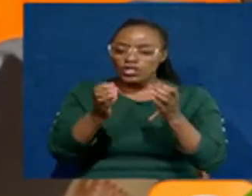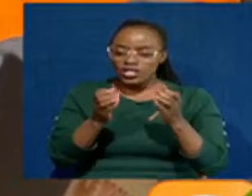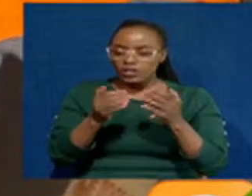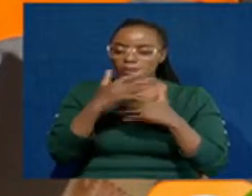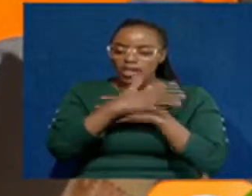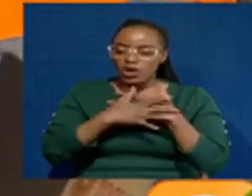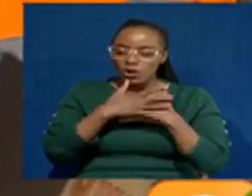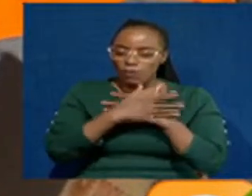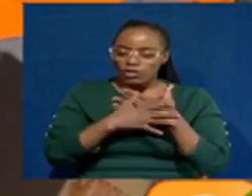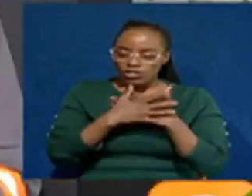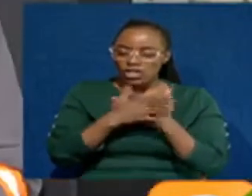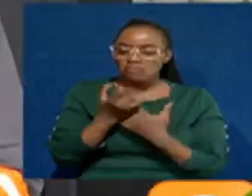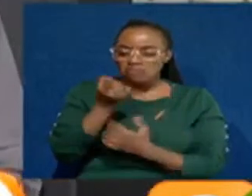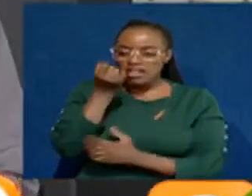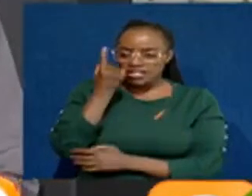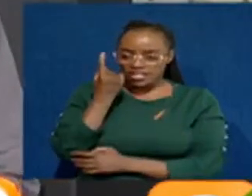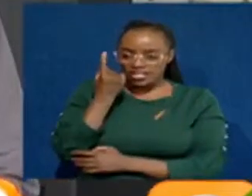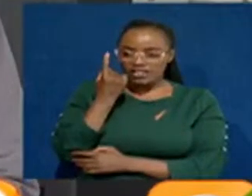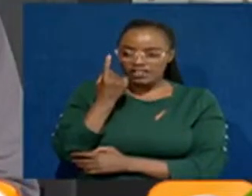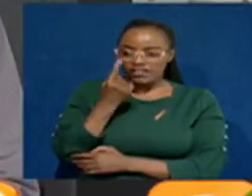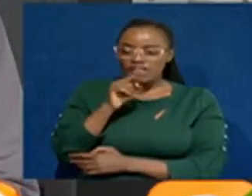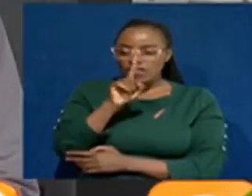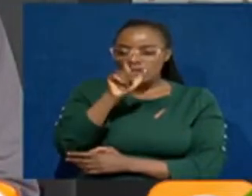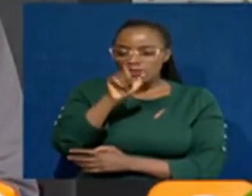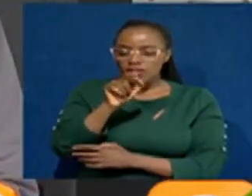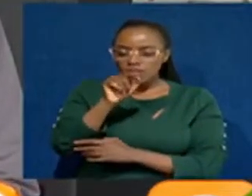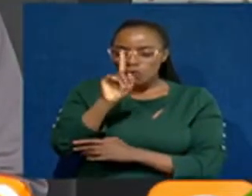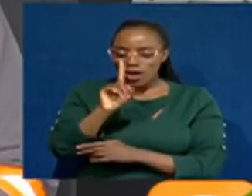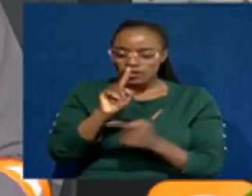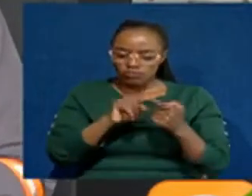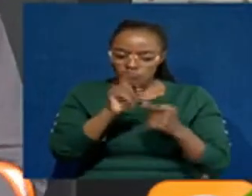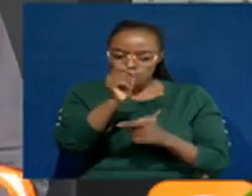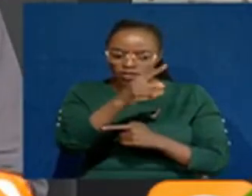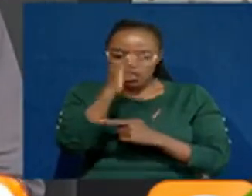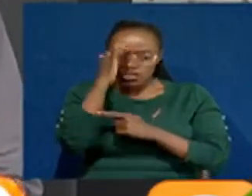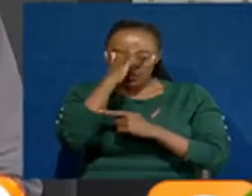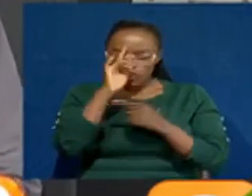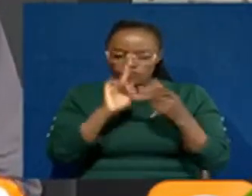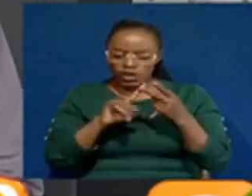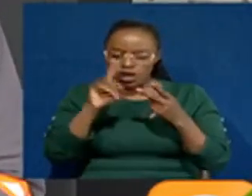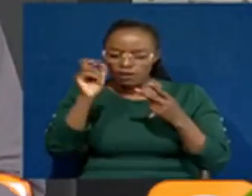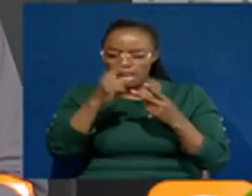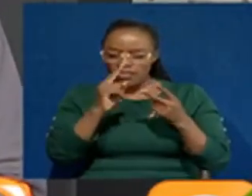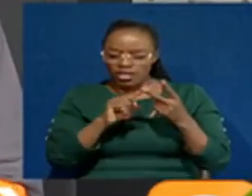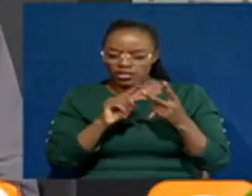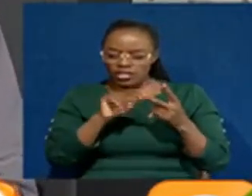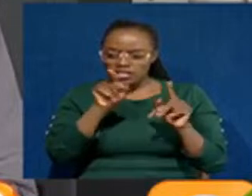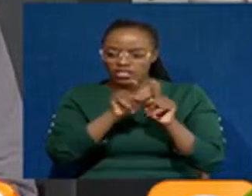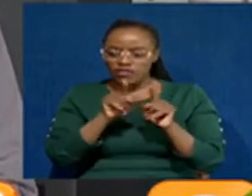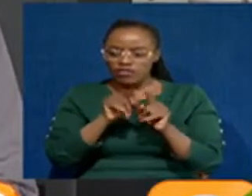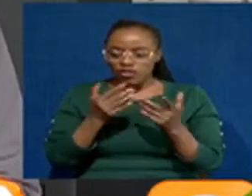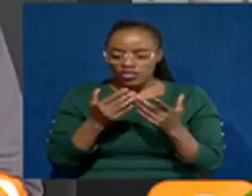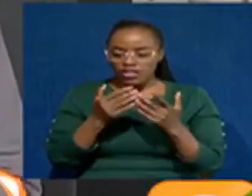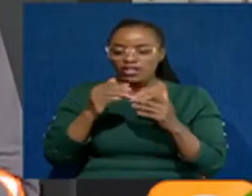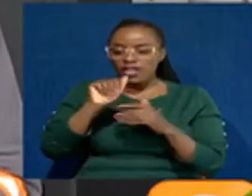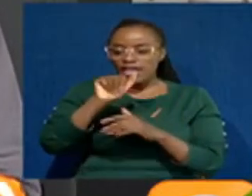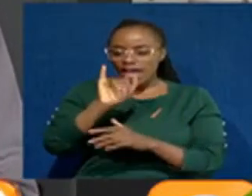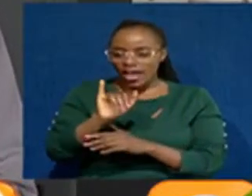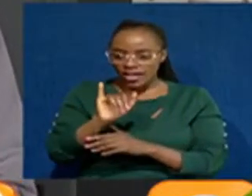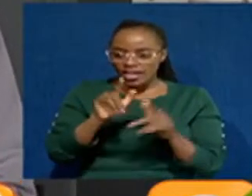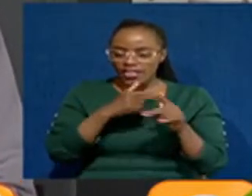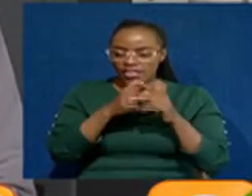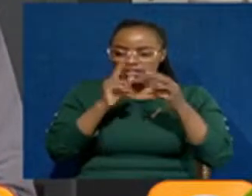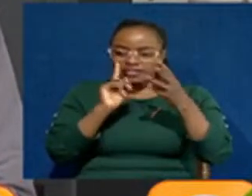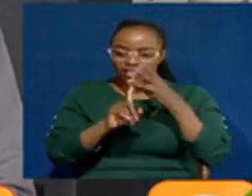computer erudite. 1 month is for the theory, 1 month is for the virtual reality class, and another